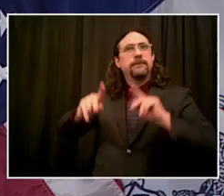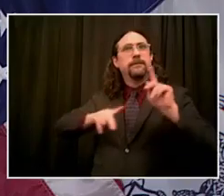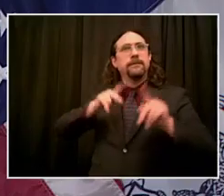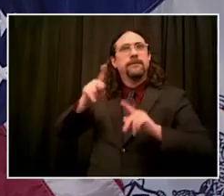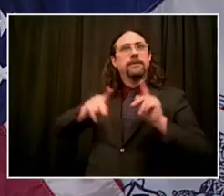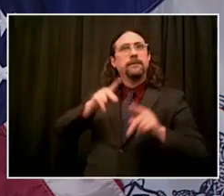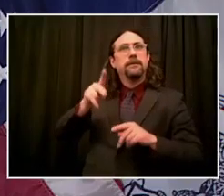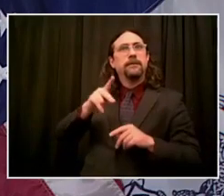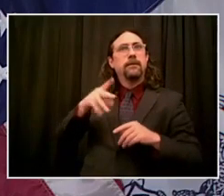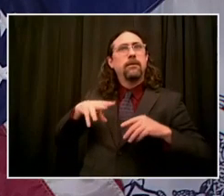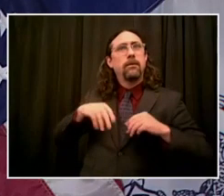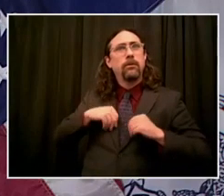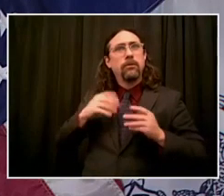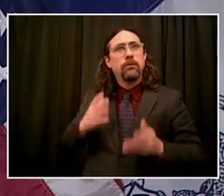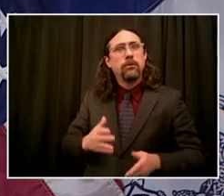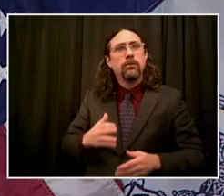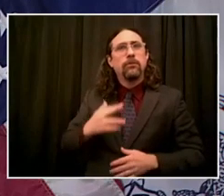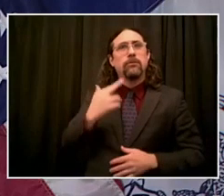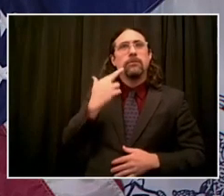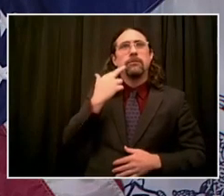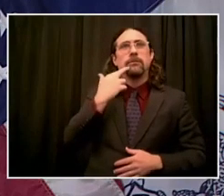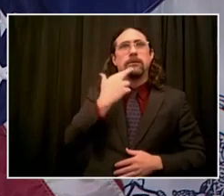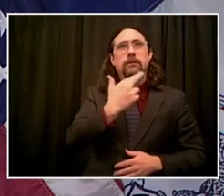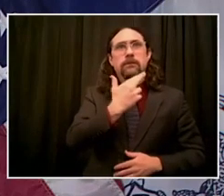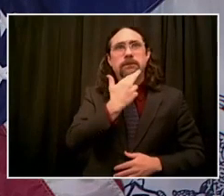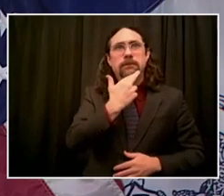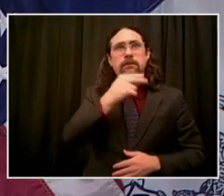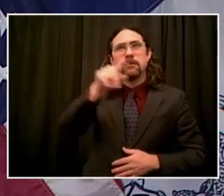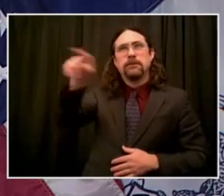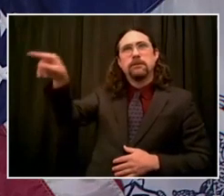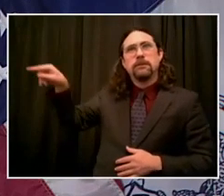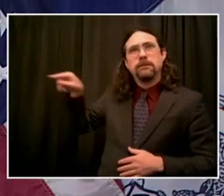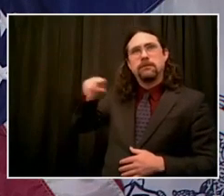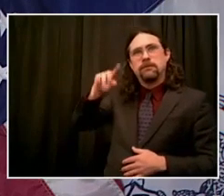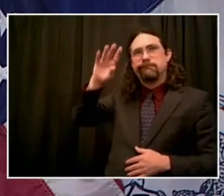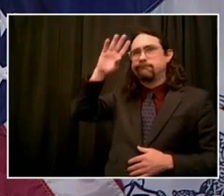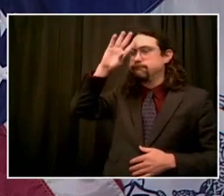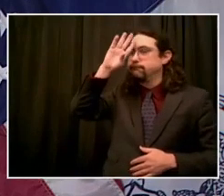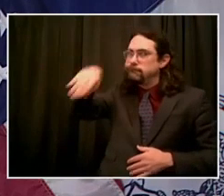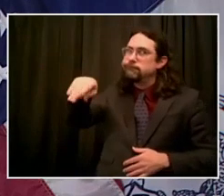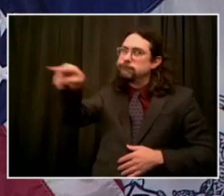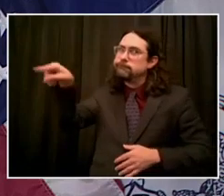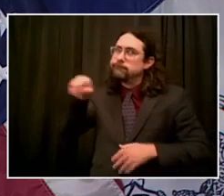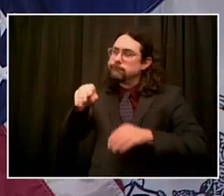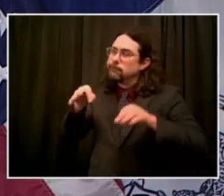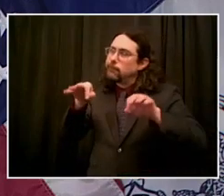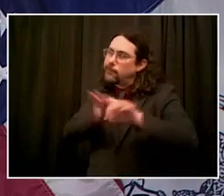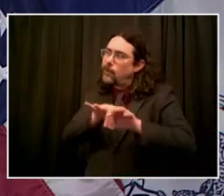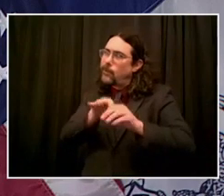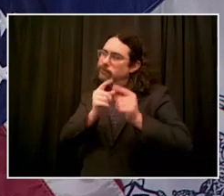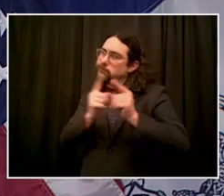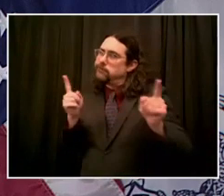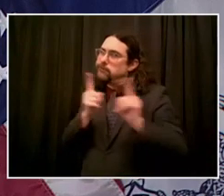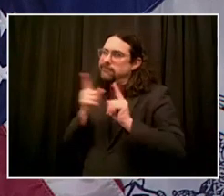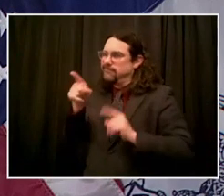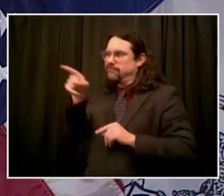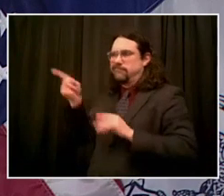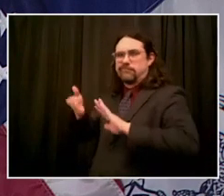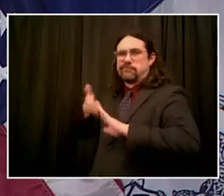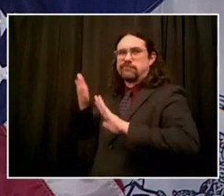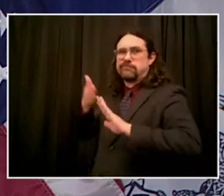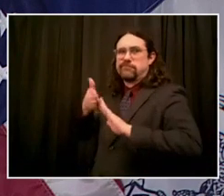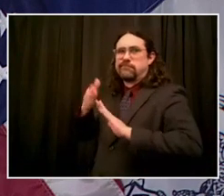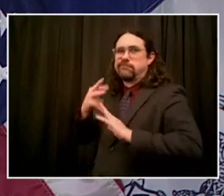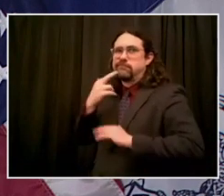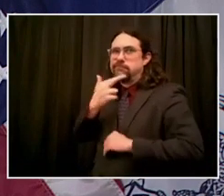part of New York City we all cherish, and yet they also are concerned it has to be an atmosphere people want to be a part of. That if it feels